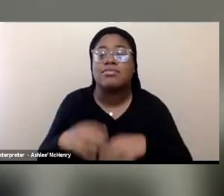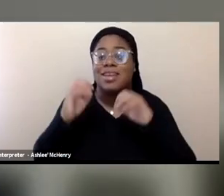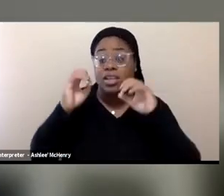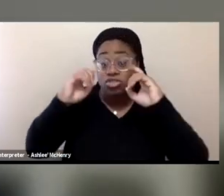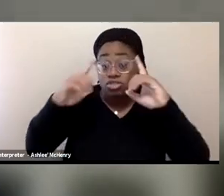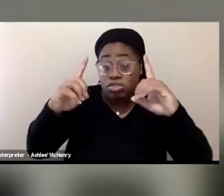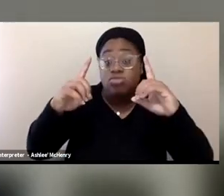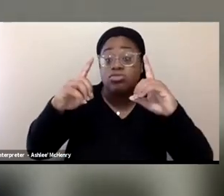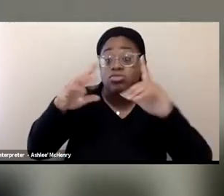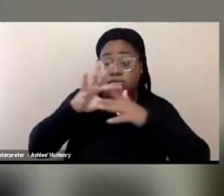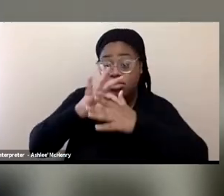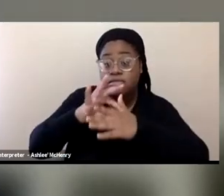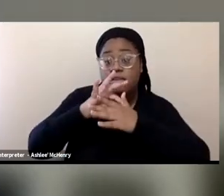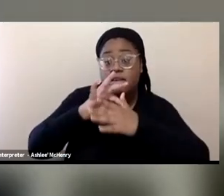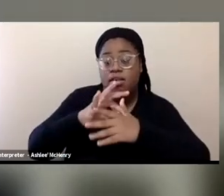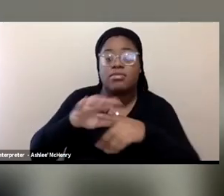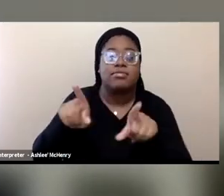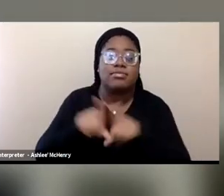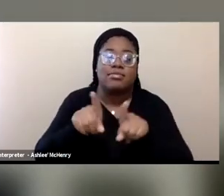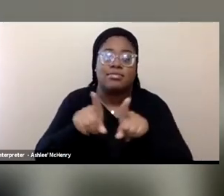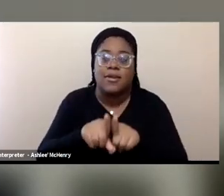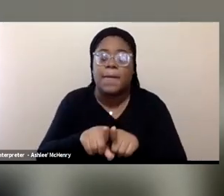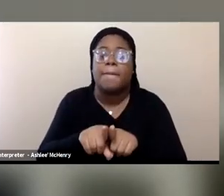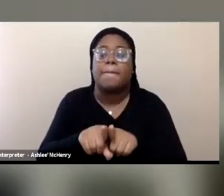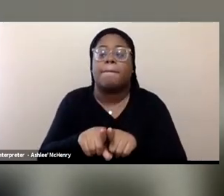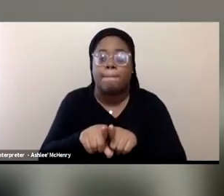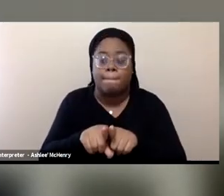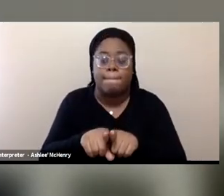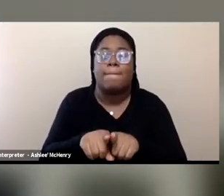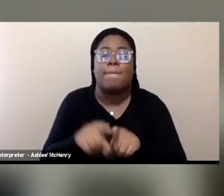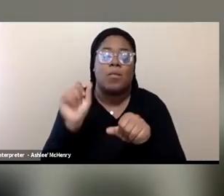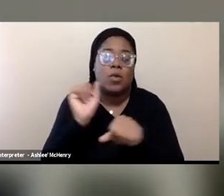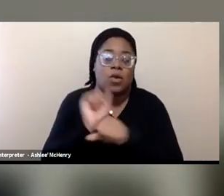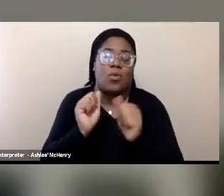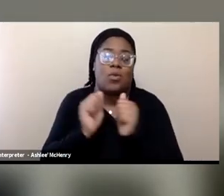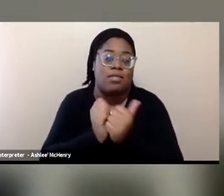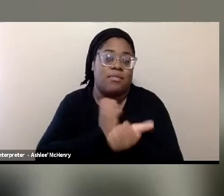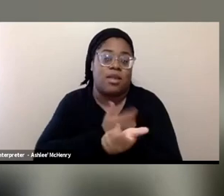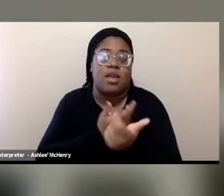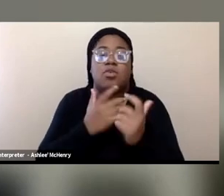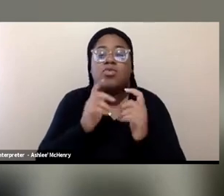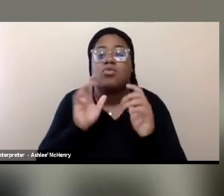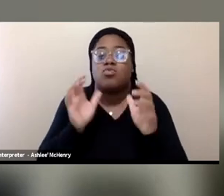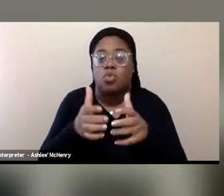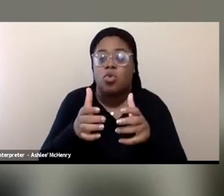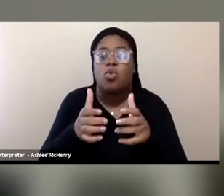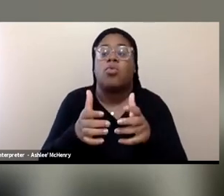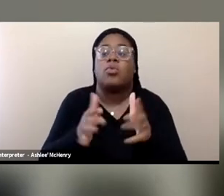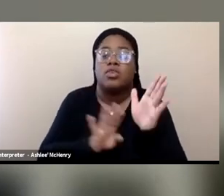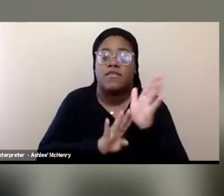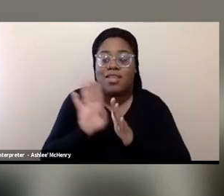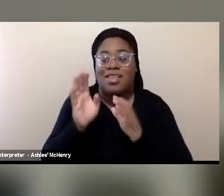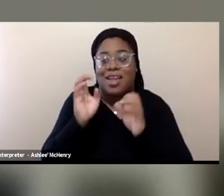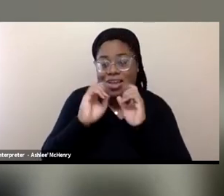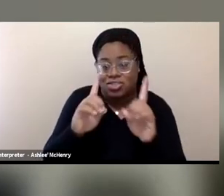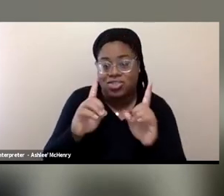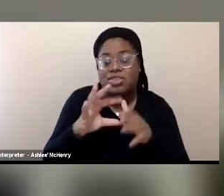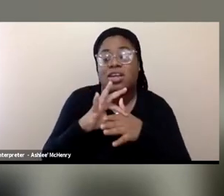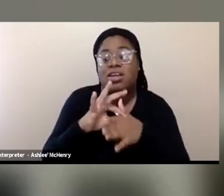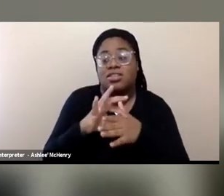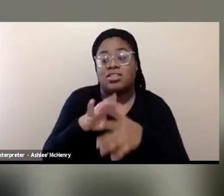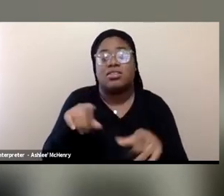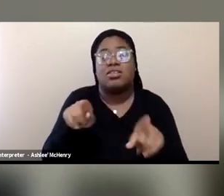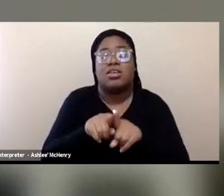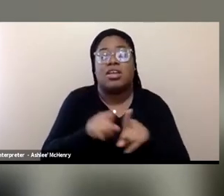educational content as well. I work with my group, we develop educational content, and we